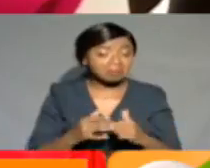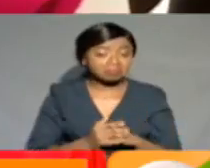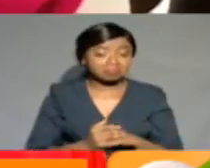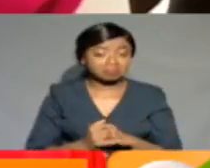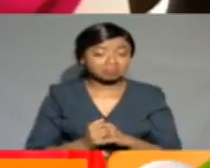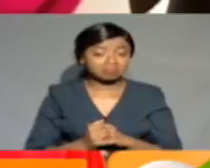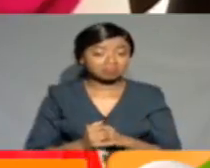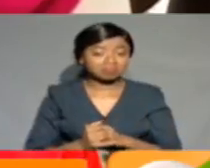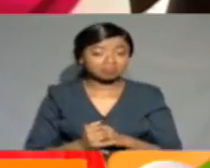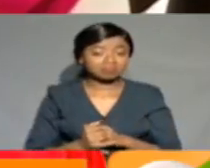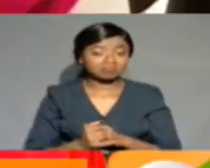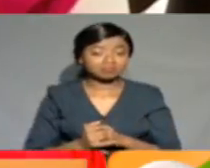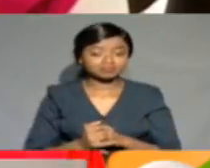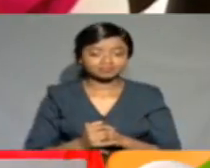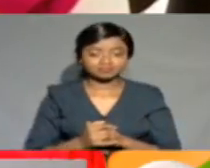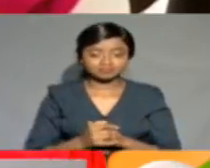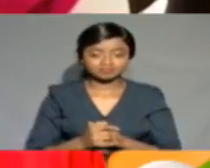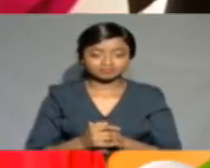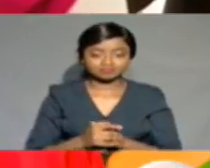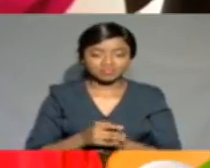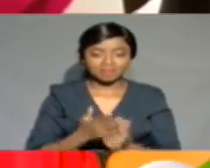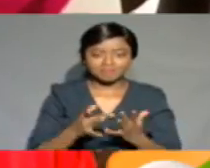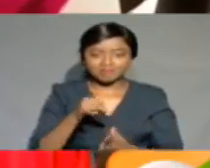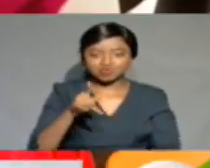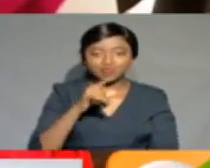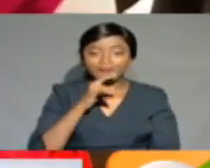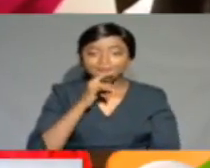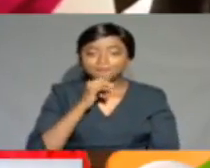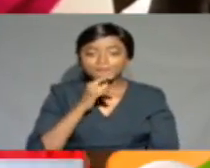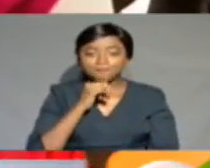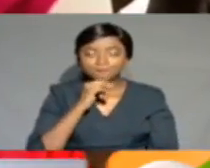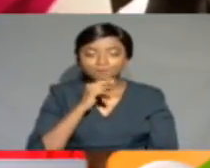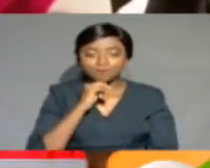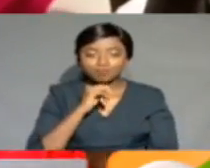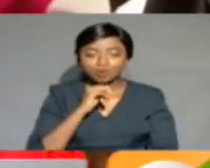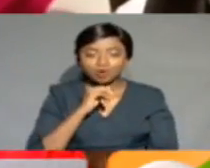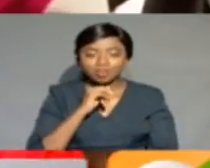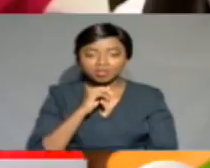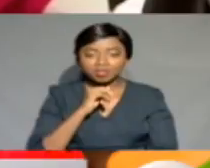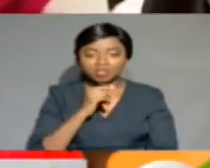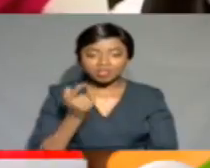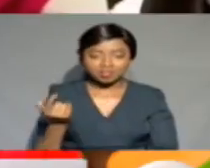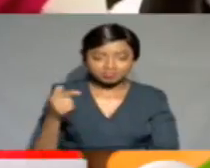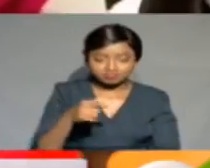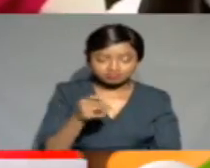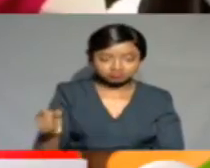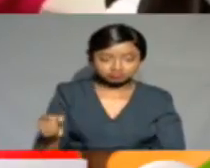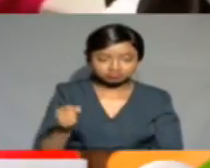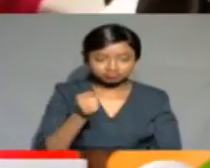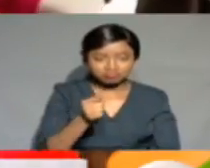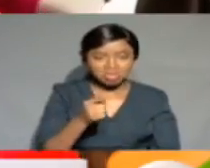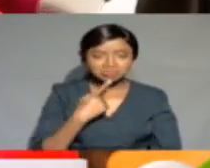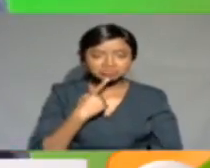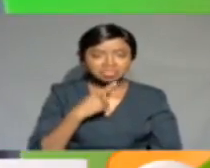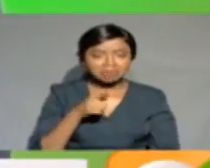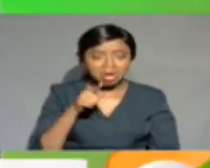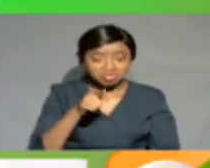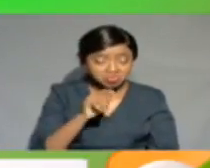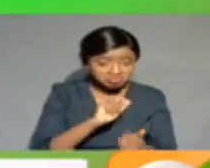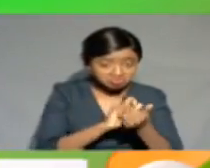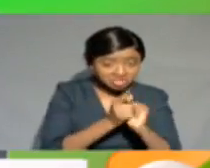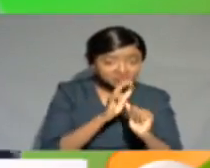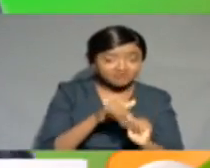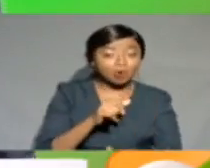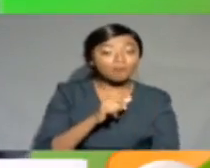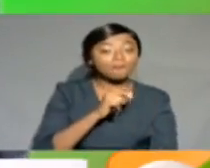probably you bring in a boy, and at the end of the day, you get a man at the end of the four-year course. Right? So they were saying they're turning you from a